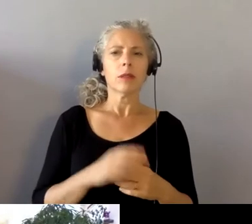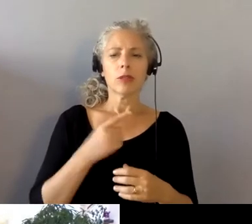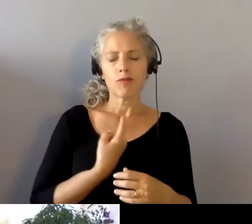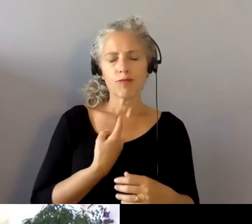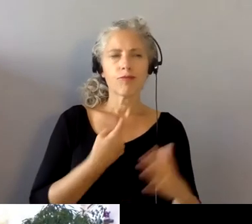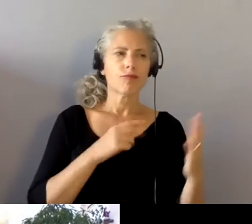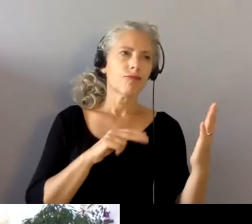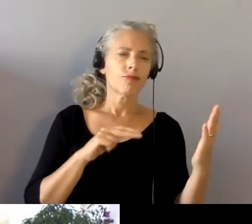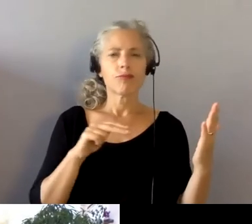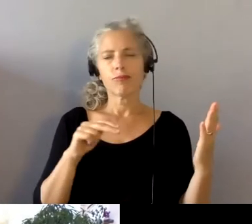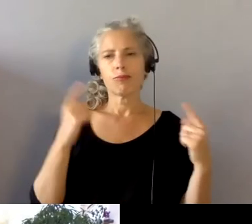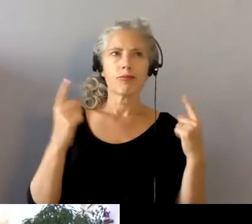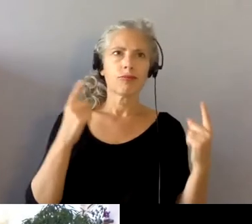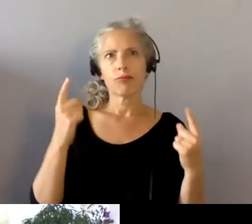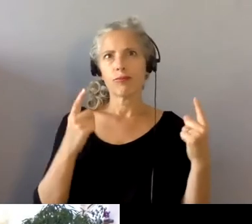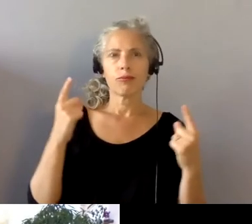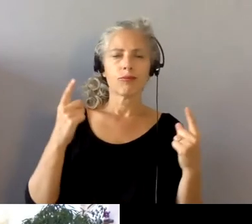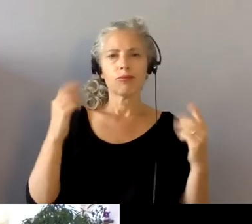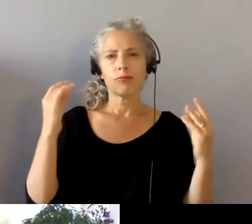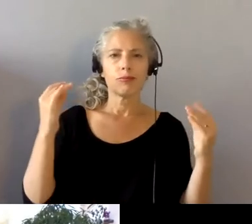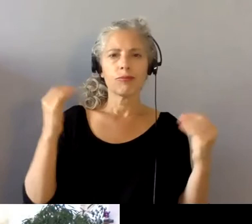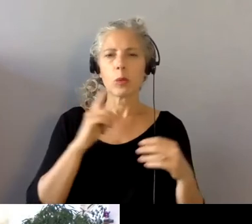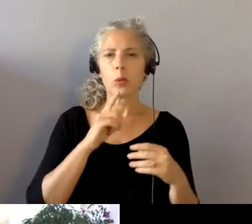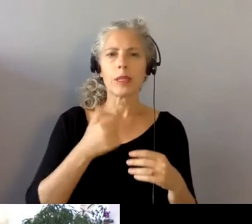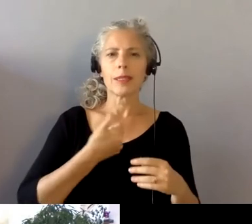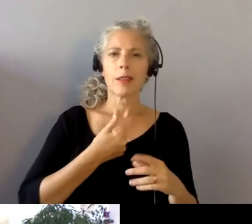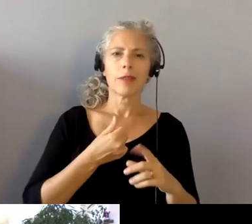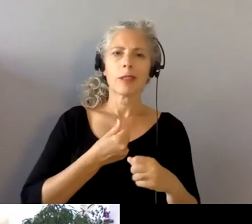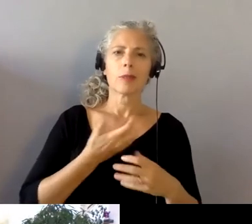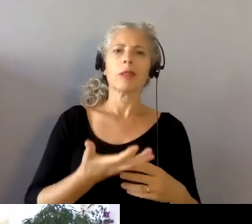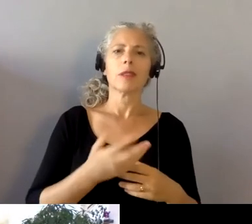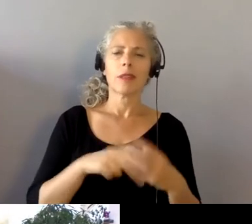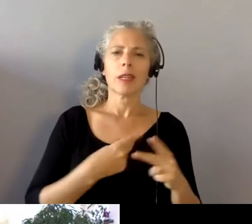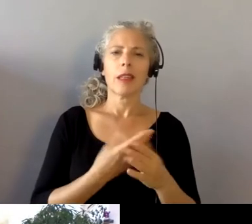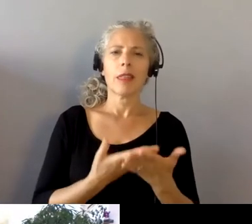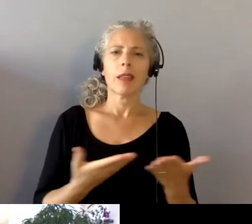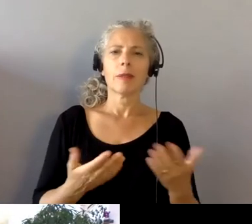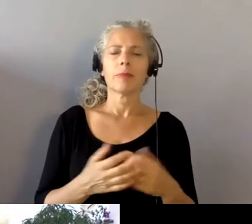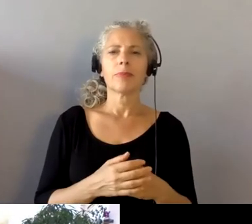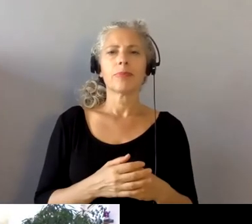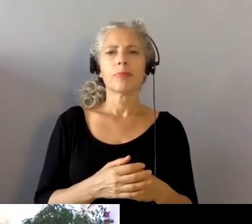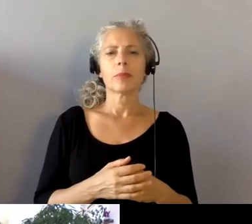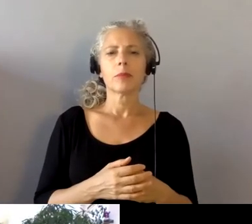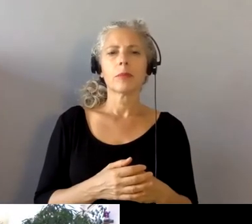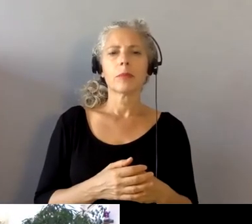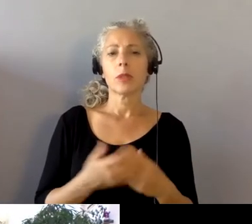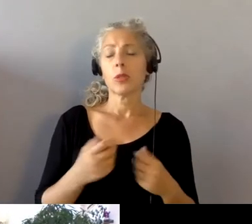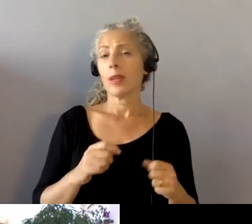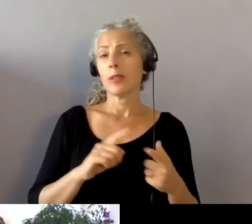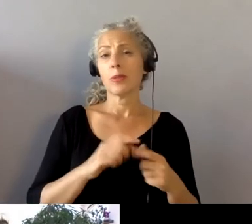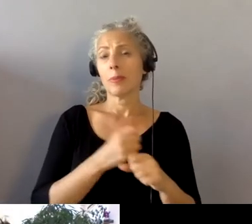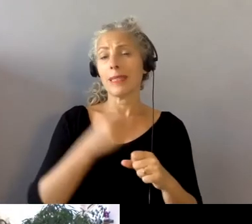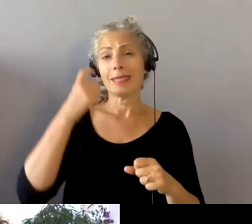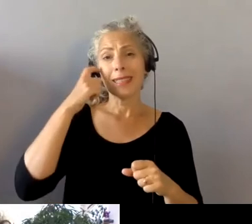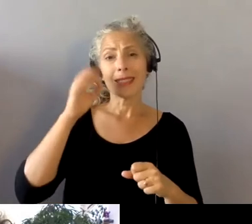yourself working, thinking through things, and it's this very self-expressive kind of space of trying to, again, make sense of oneself,